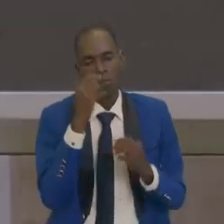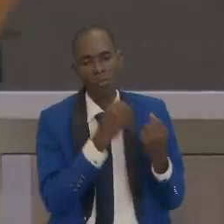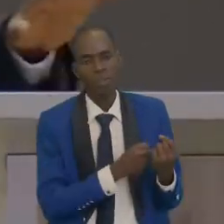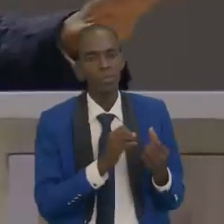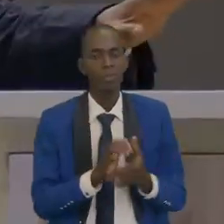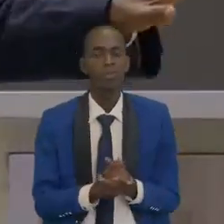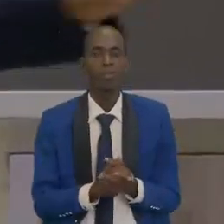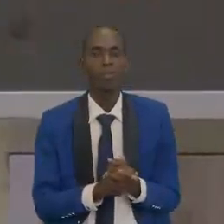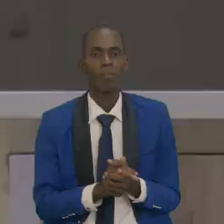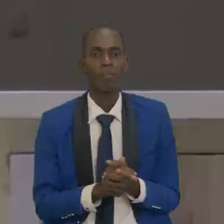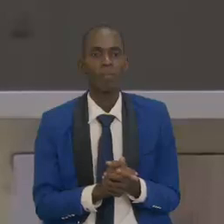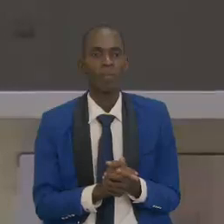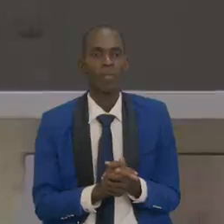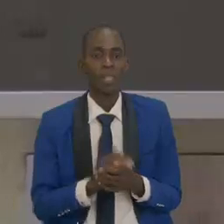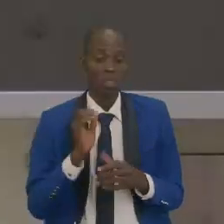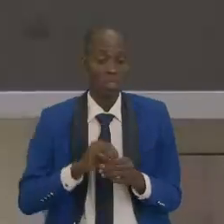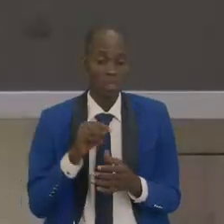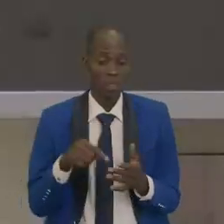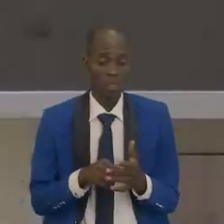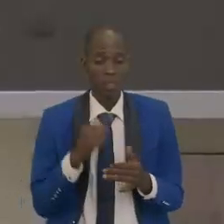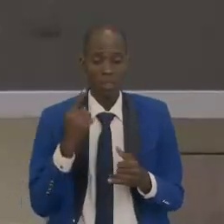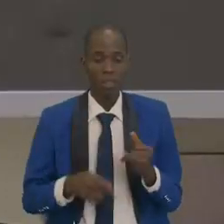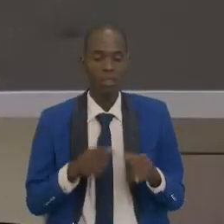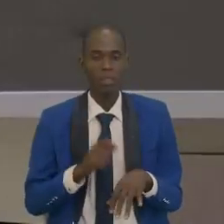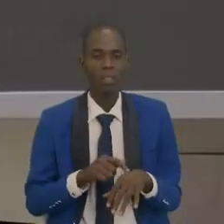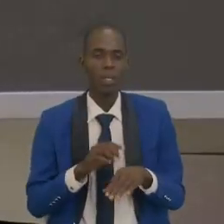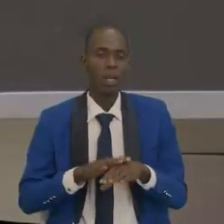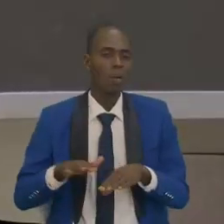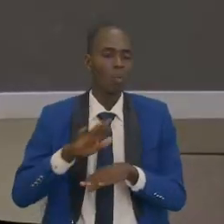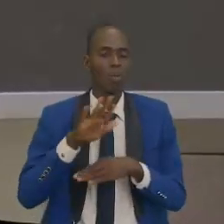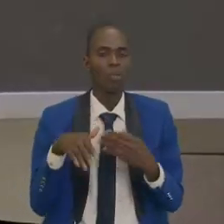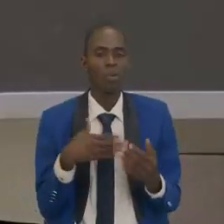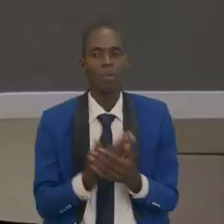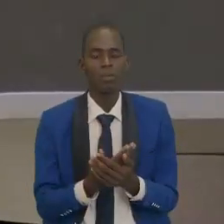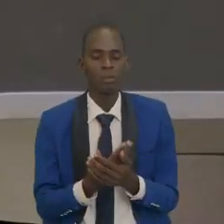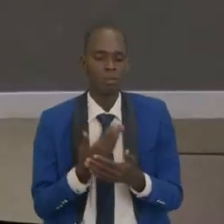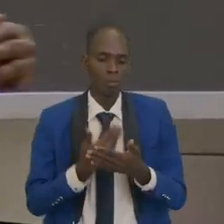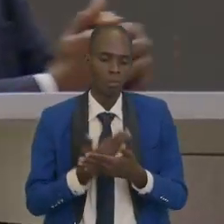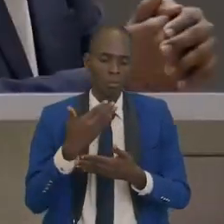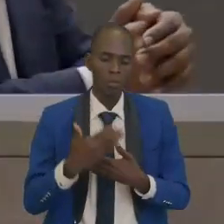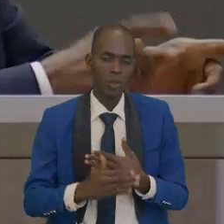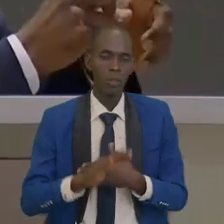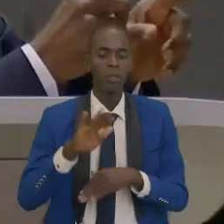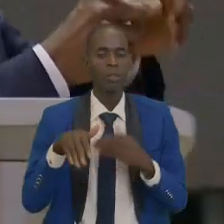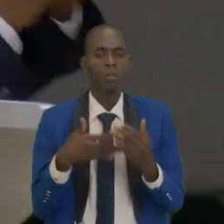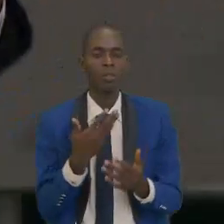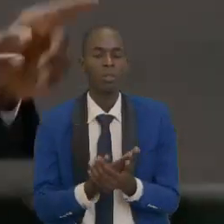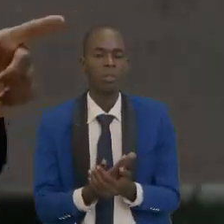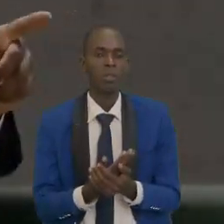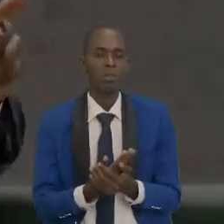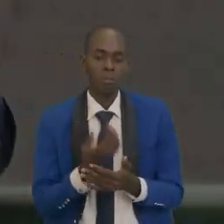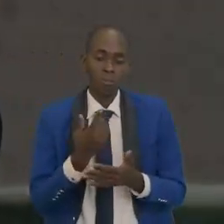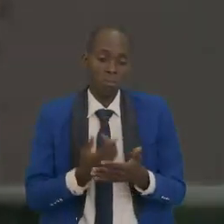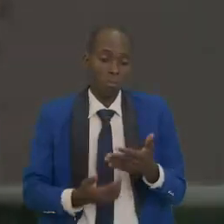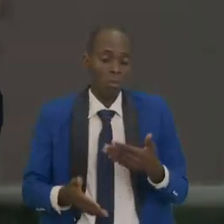in these last days above all I said beyond all whatever